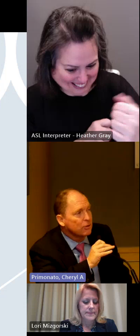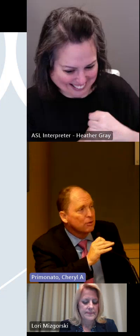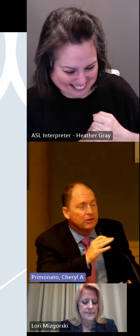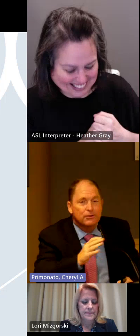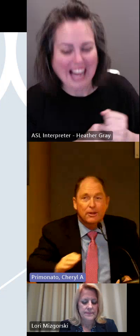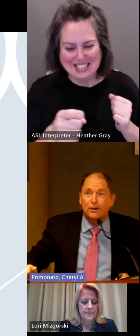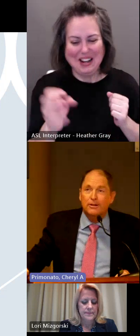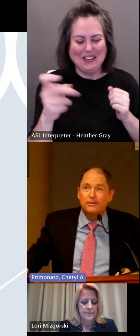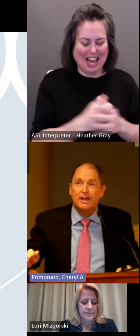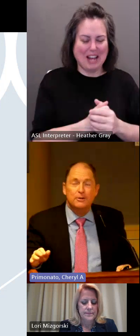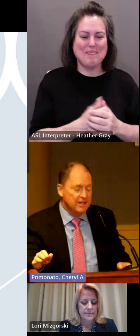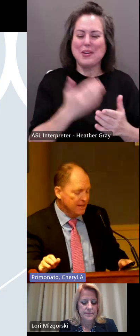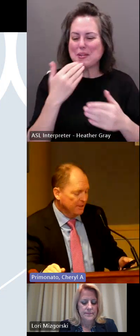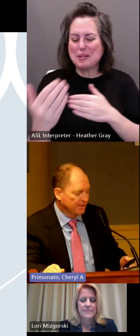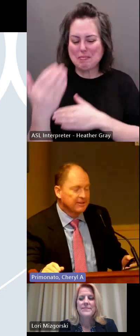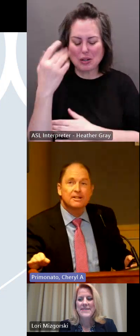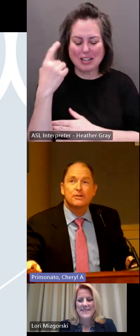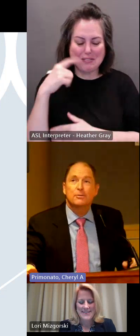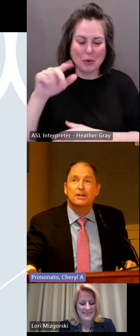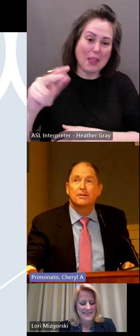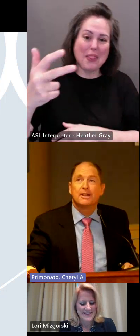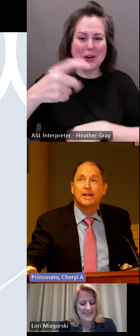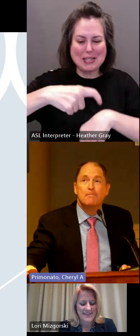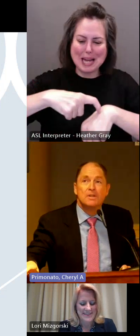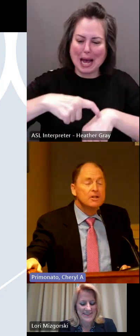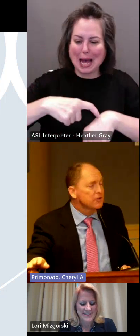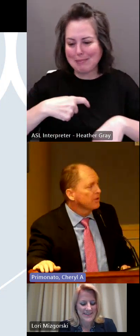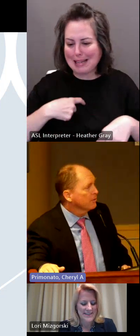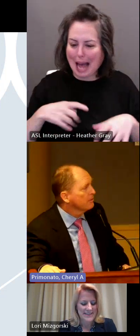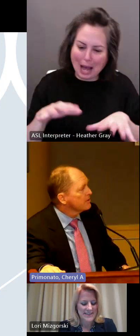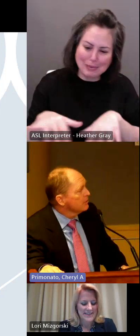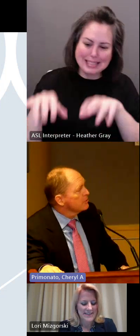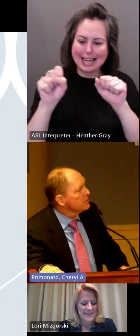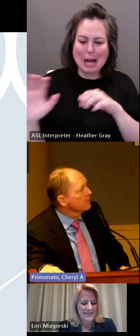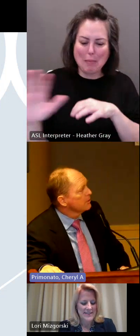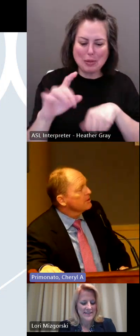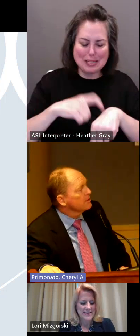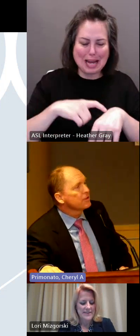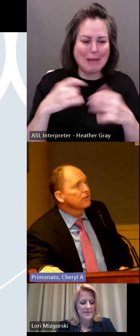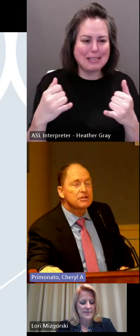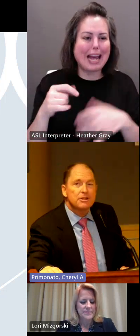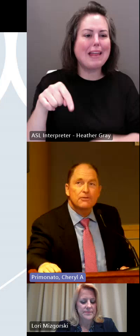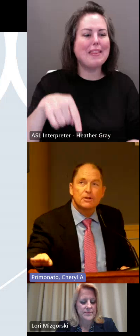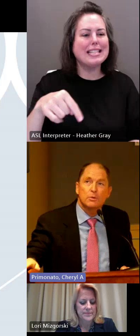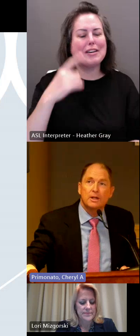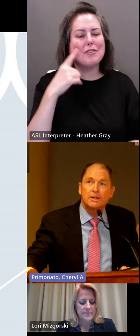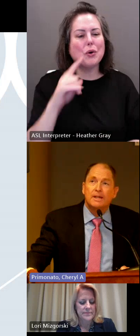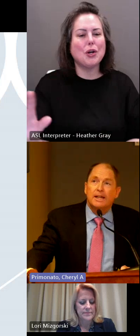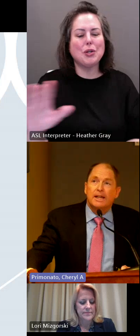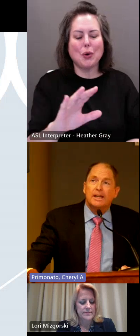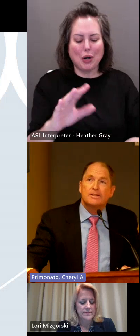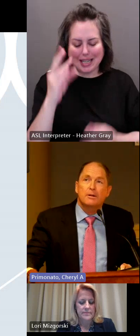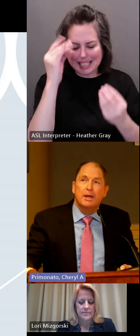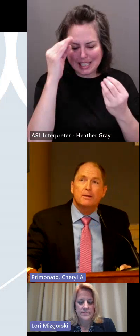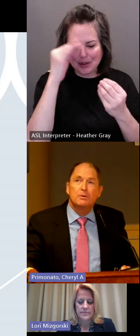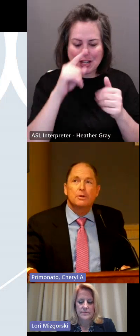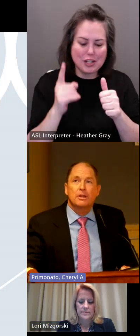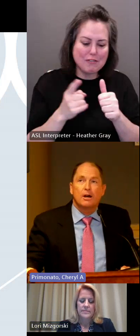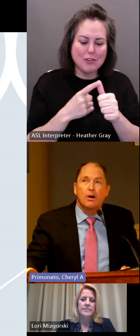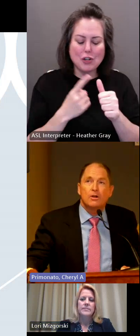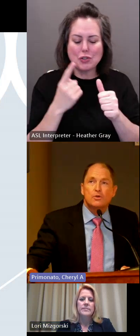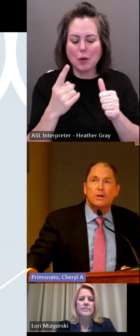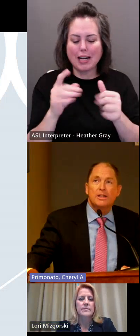Yes, and good morning for the third and final time. I can take us home here today. So I have three resolutions for your consideration. The first one is an